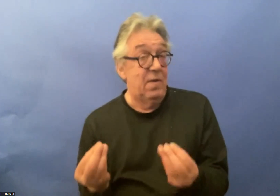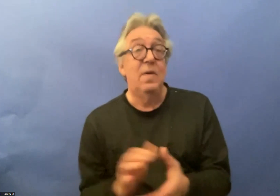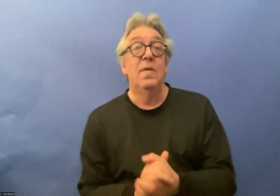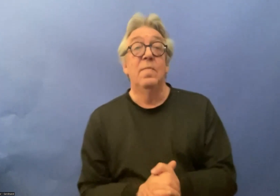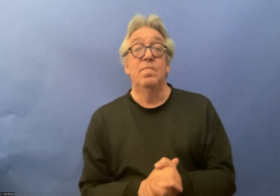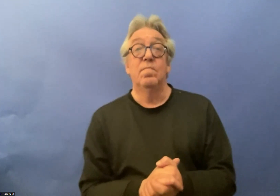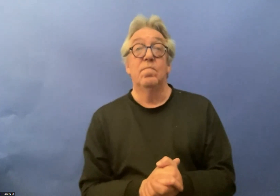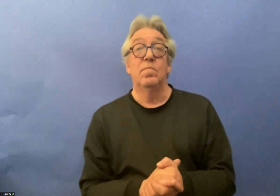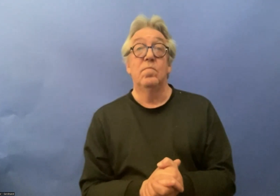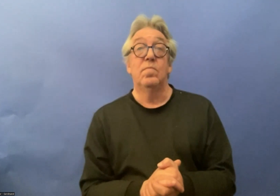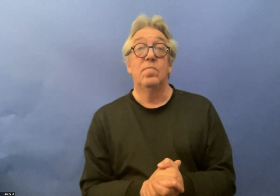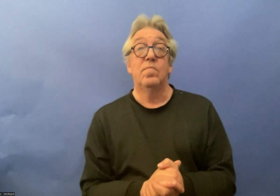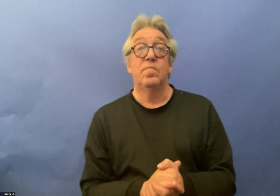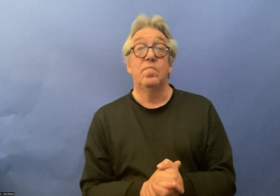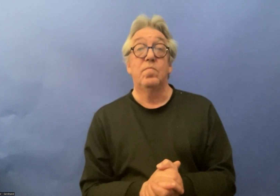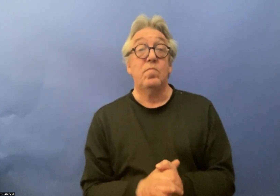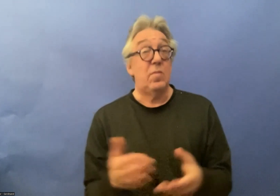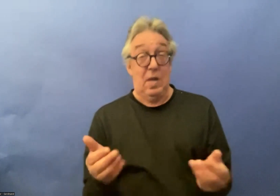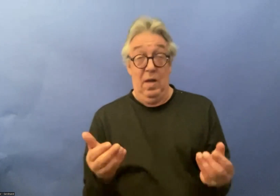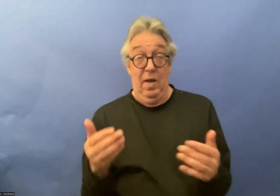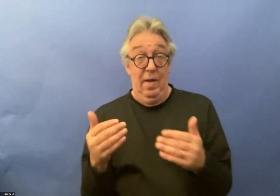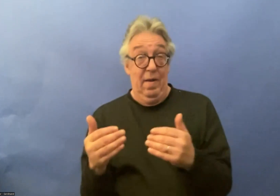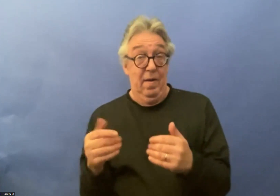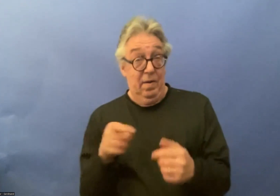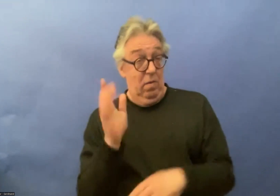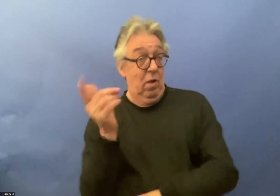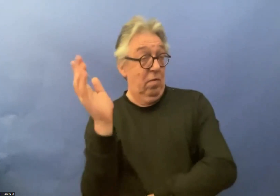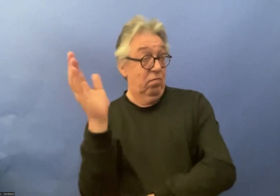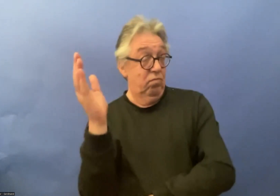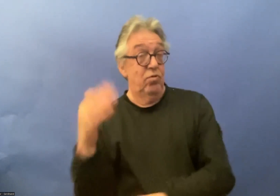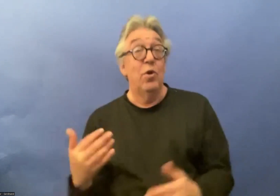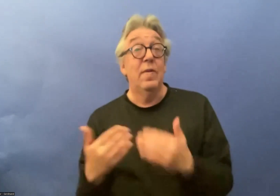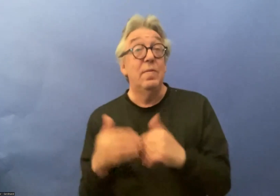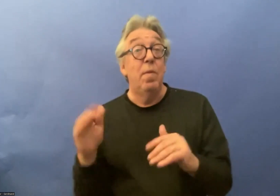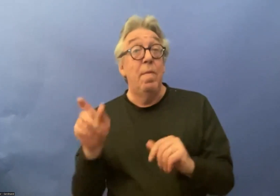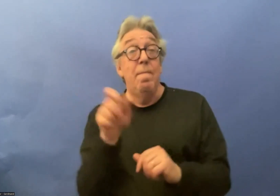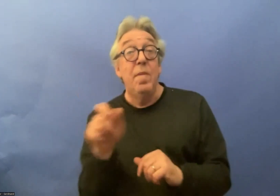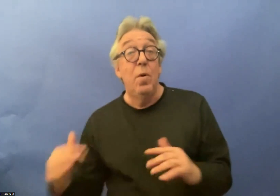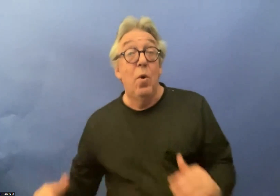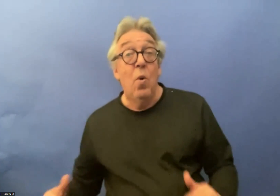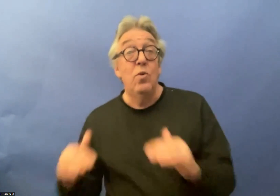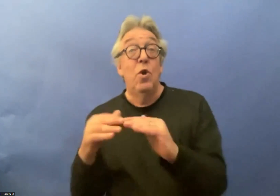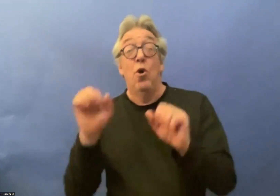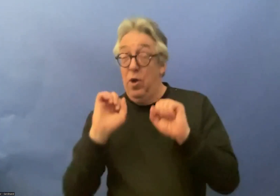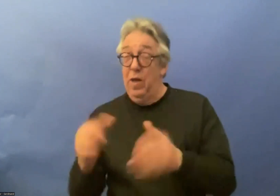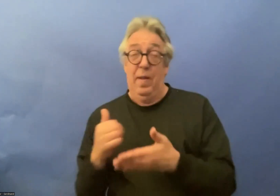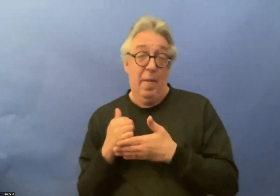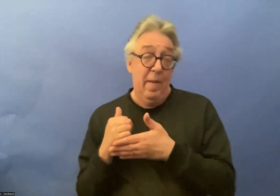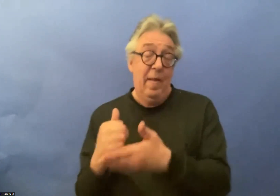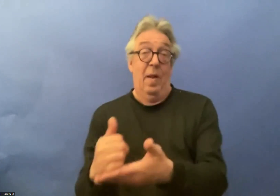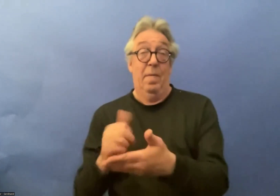would facilitate many exchange and facilitate the plan and the implementation of